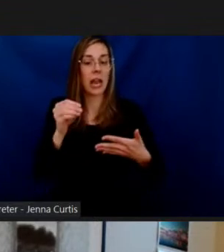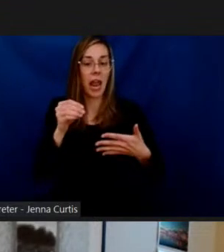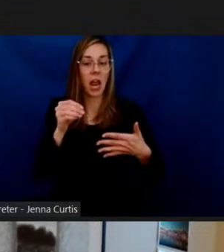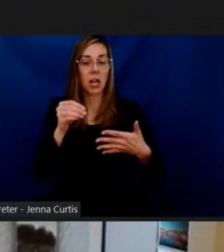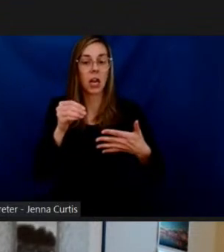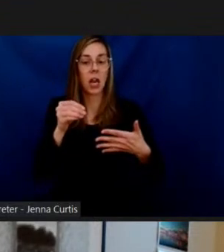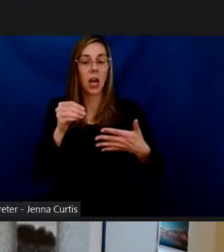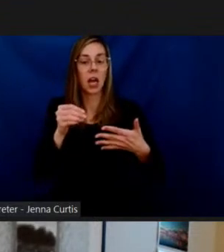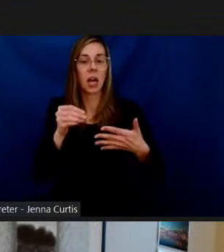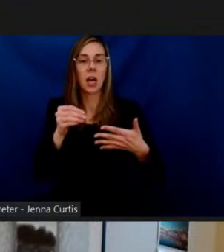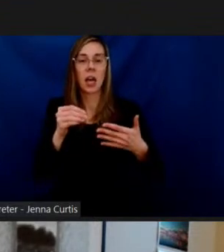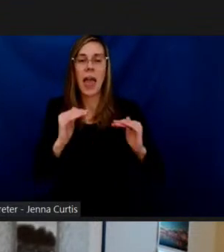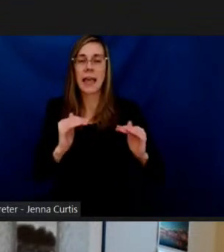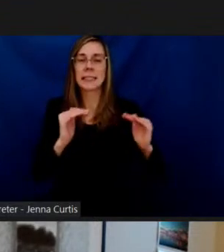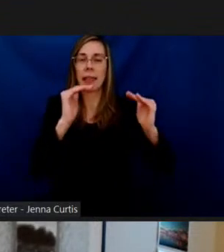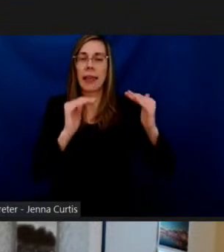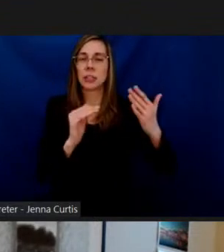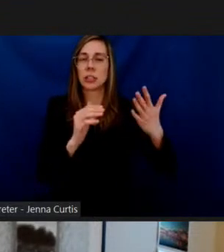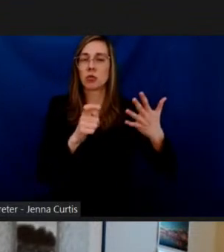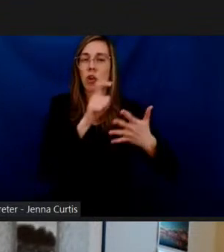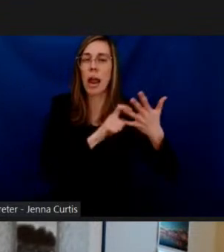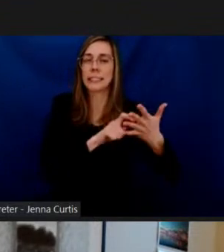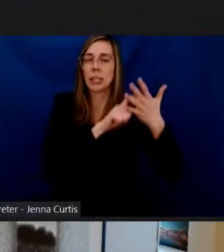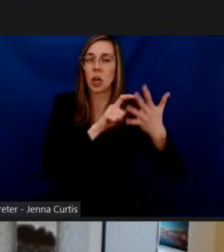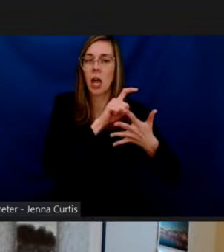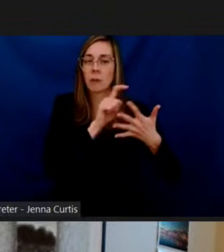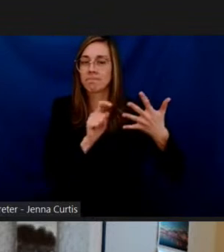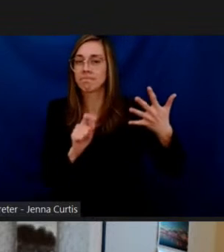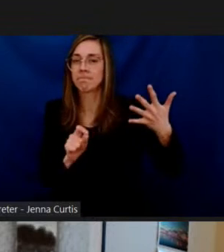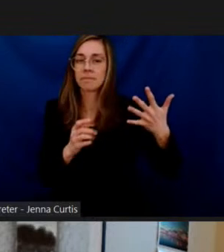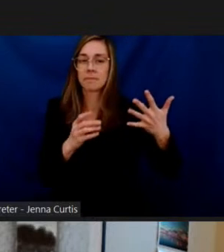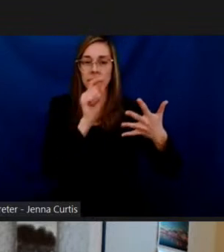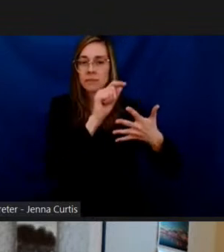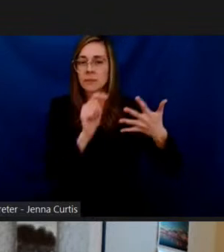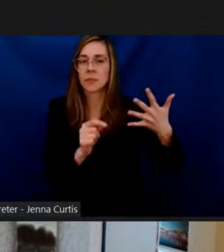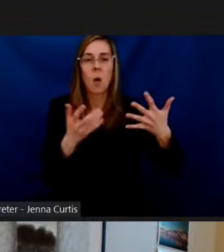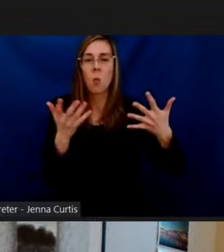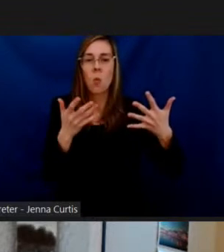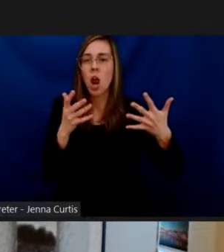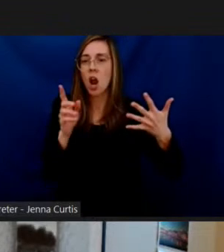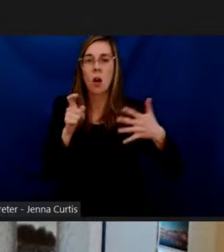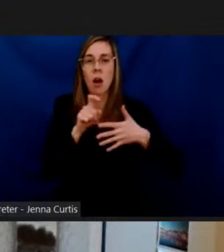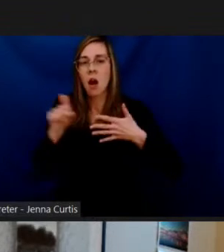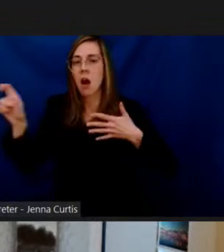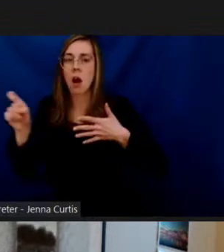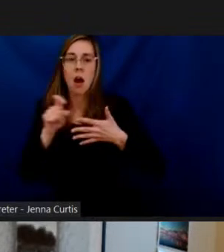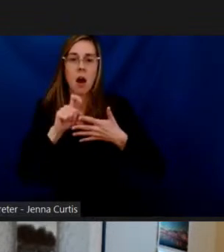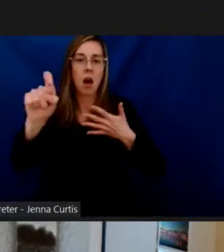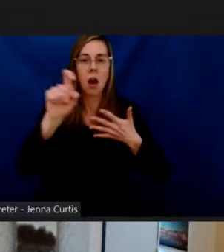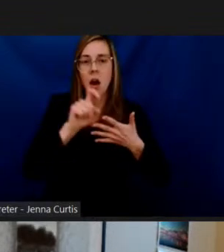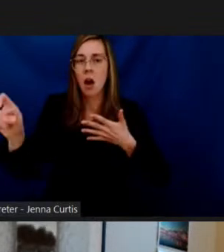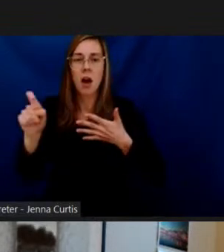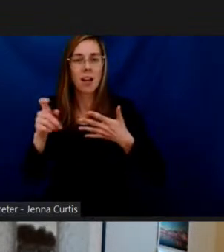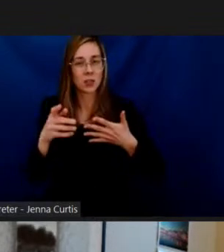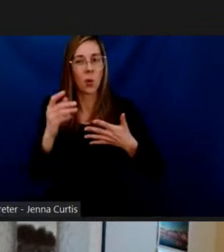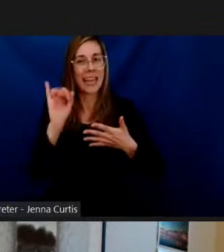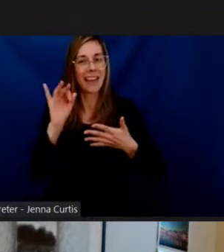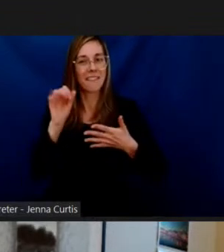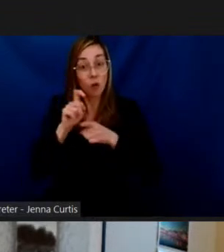and categories of calls and concerns that are expressed to this hotline and other places. How long